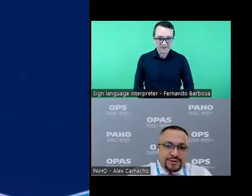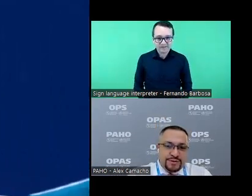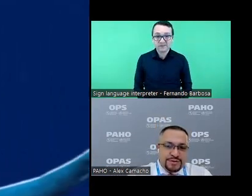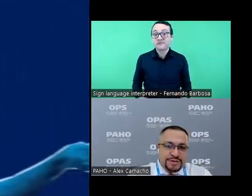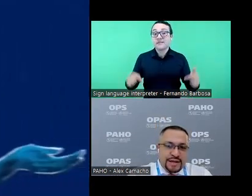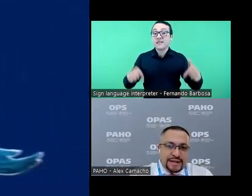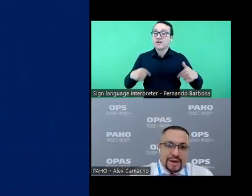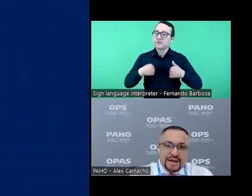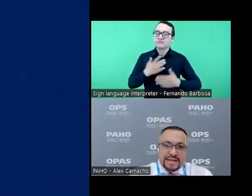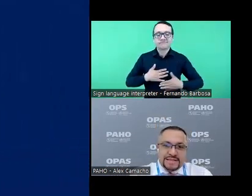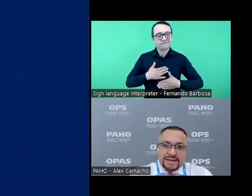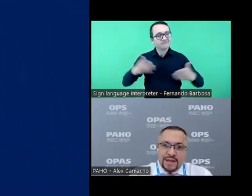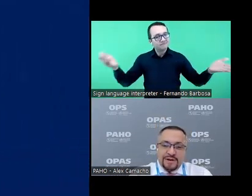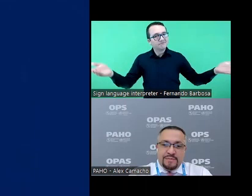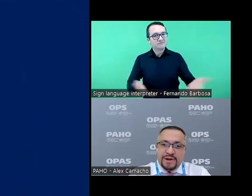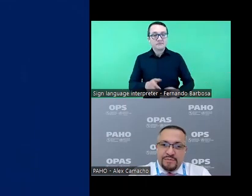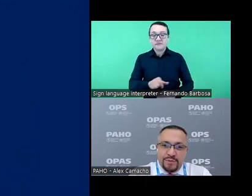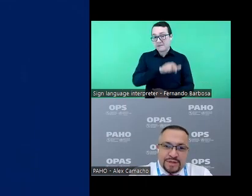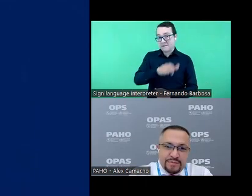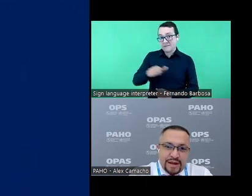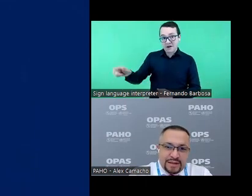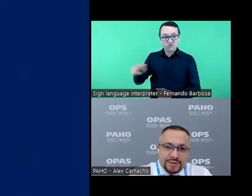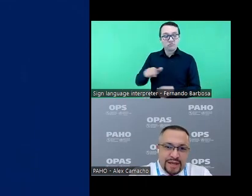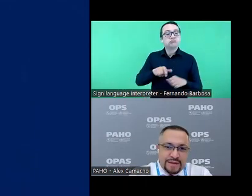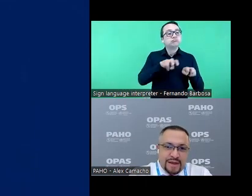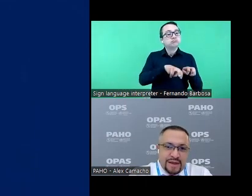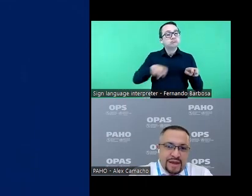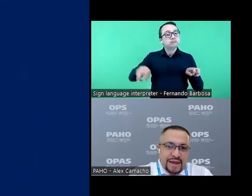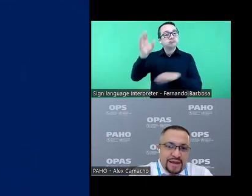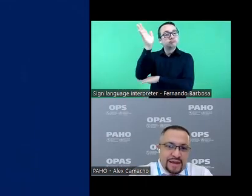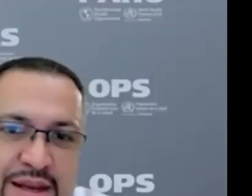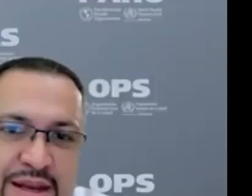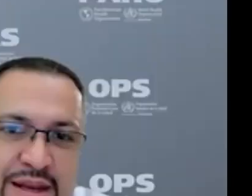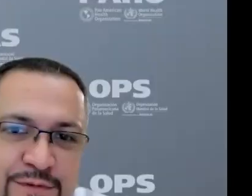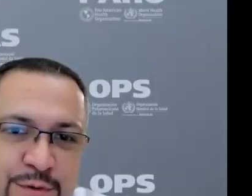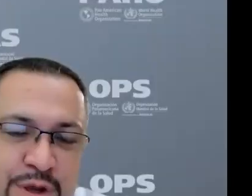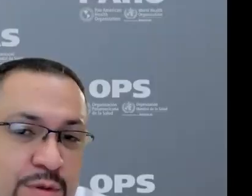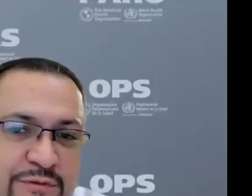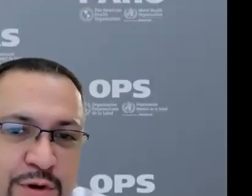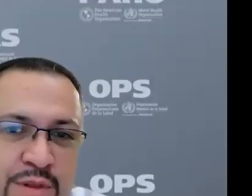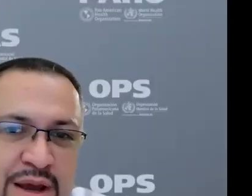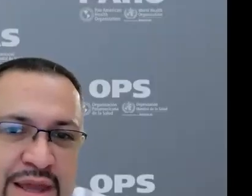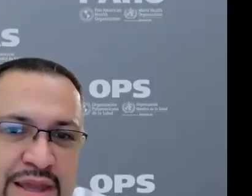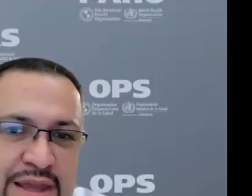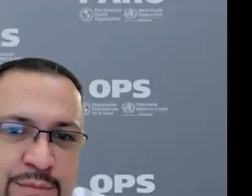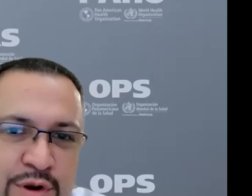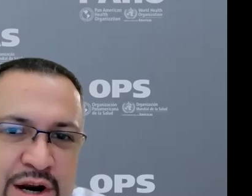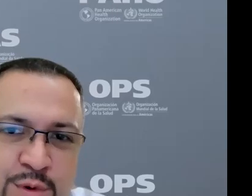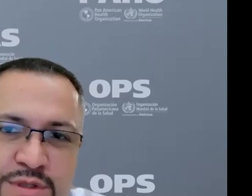to introduce the panelists. We have a very important panel today, and it will be followed